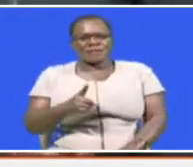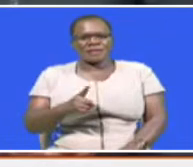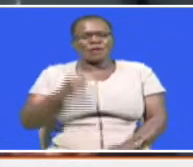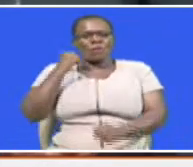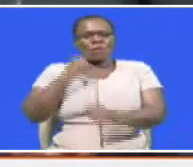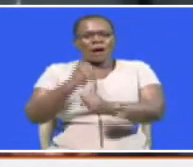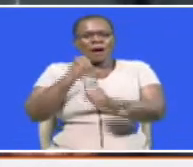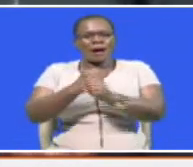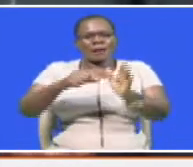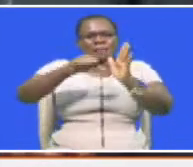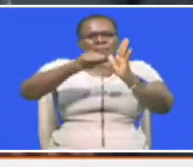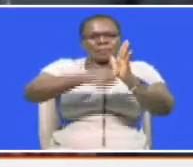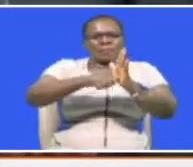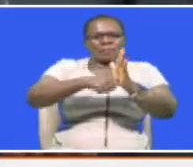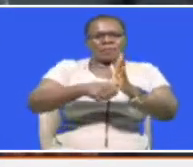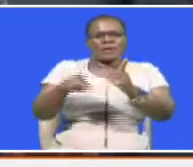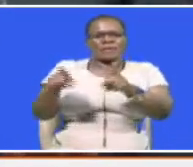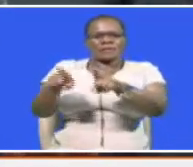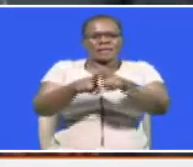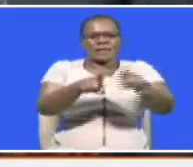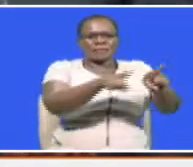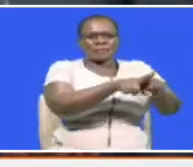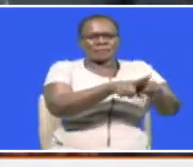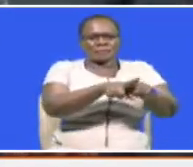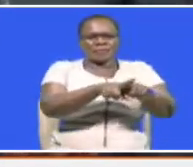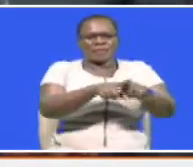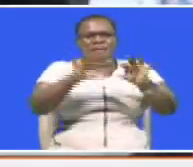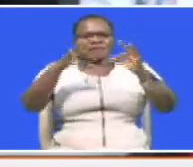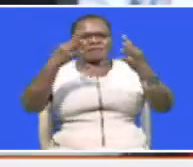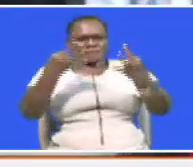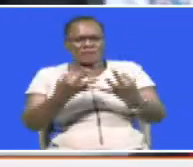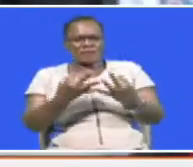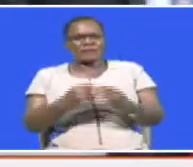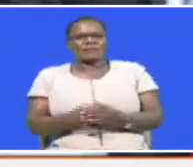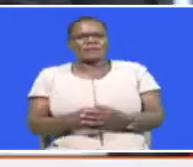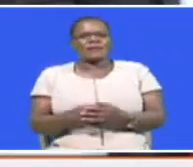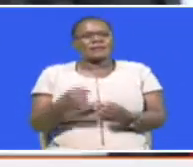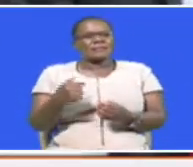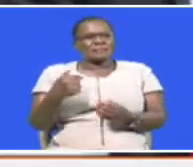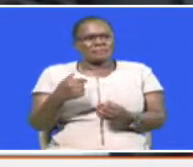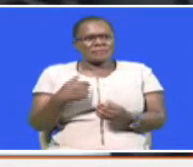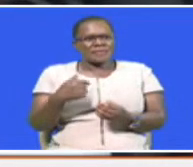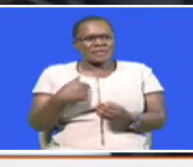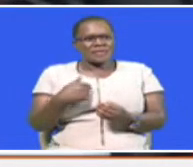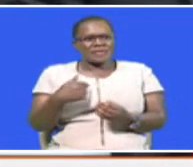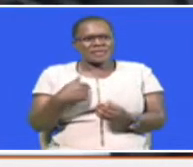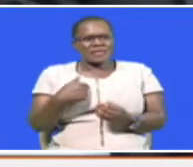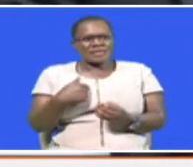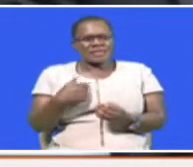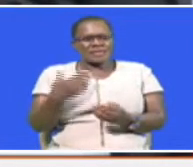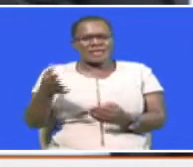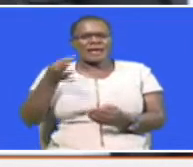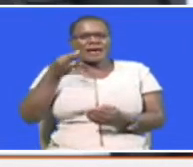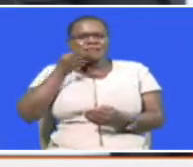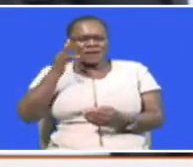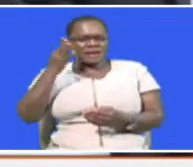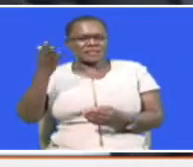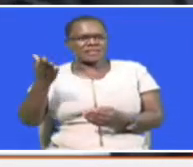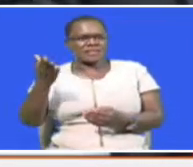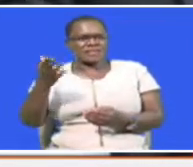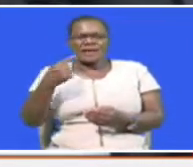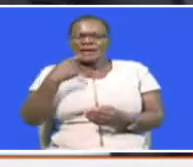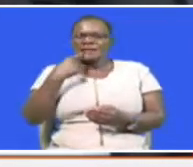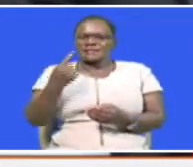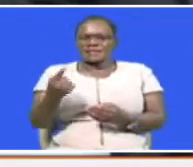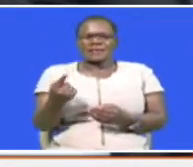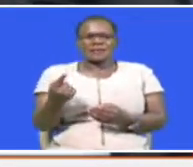hard work, as well as family. Yeah, I was with many Kenyans in Paris. I can